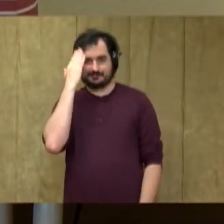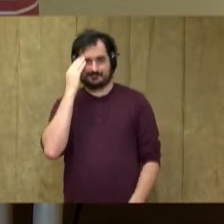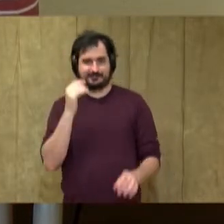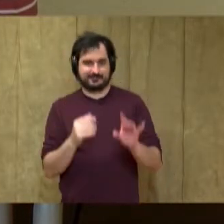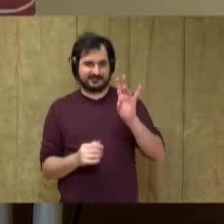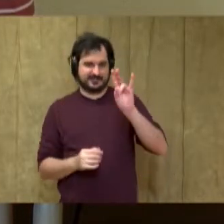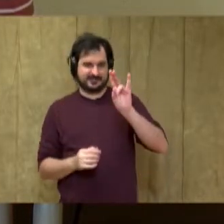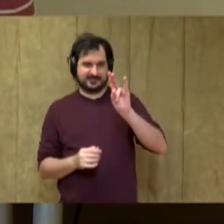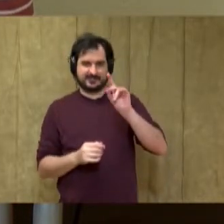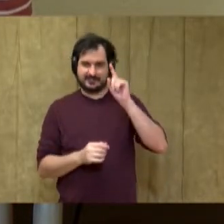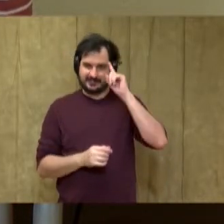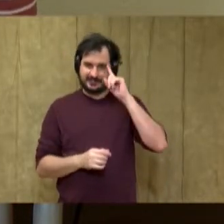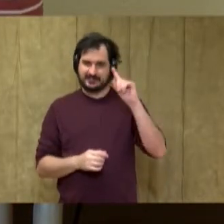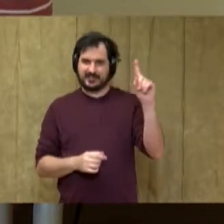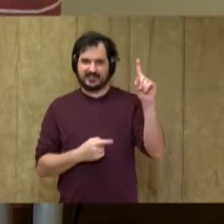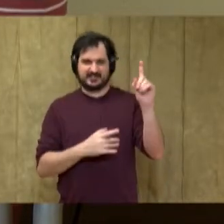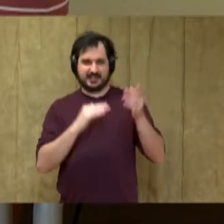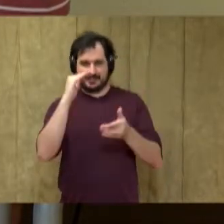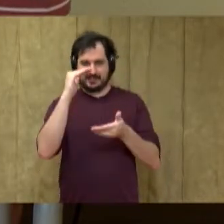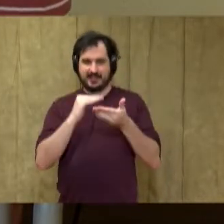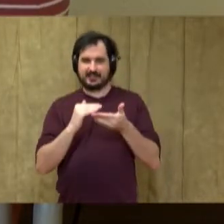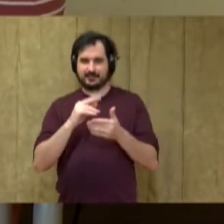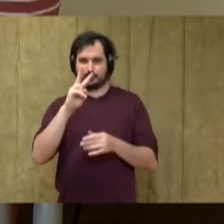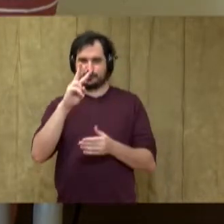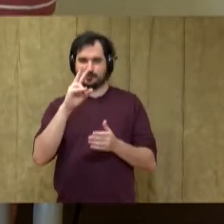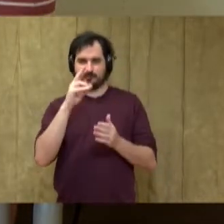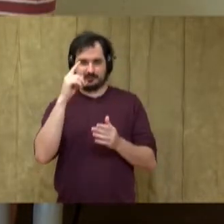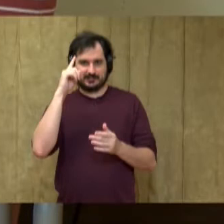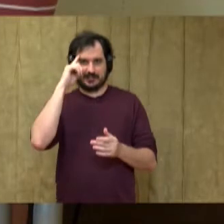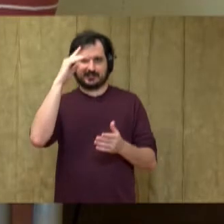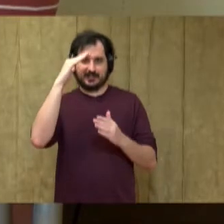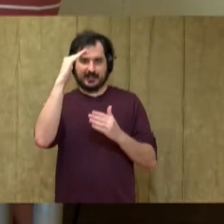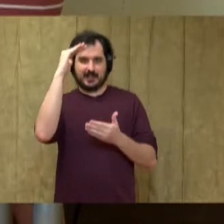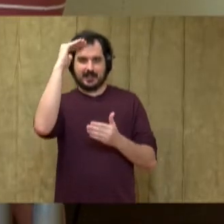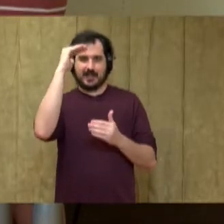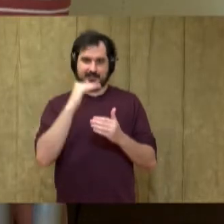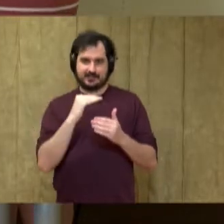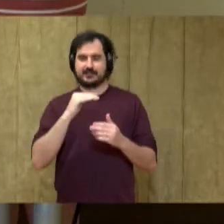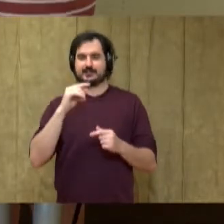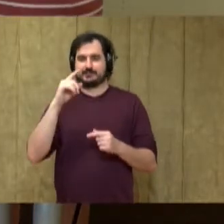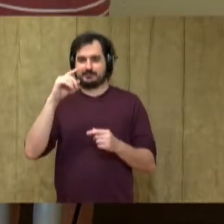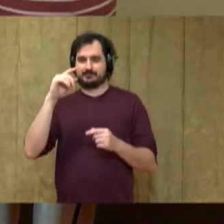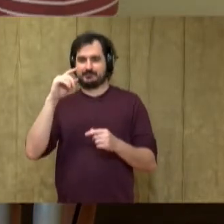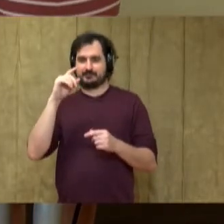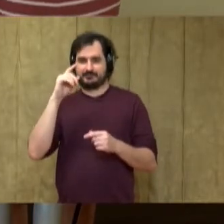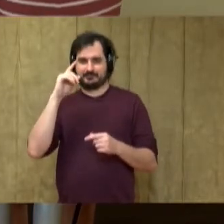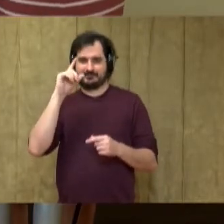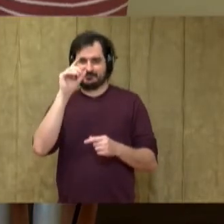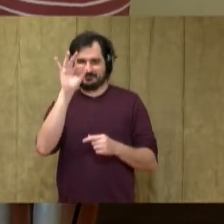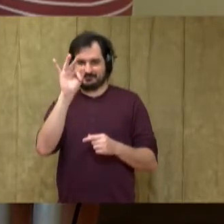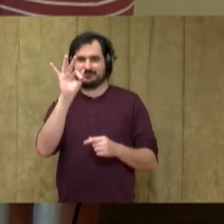2 pennies, 2 cents less than 19 cents, right? So we know that's the lesser decimal.